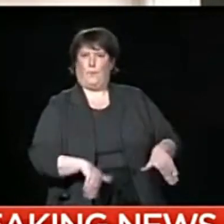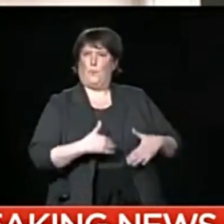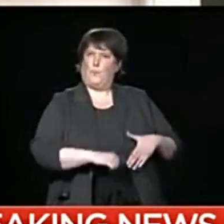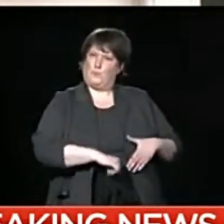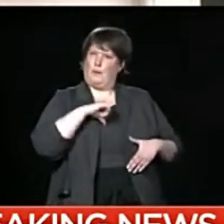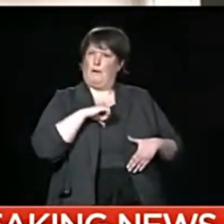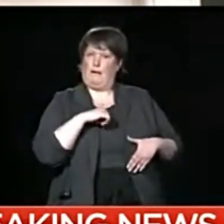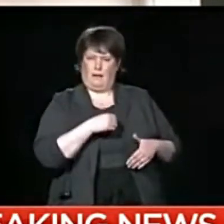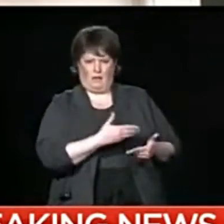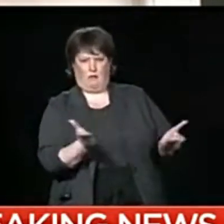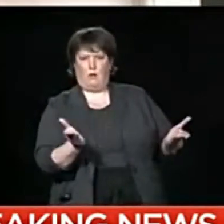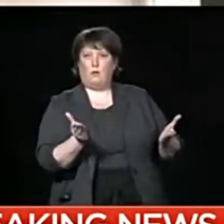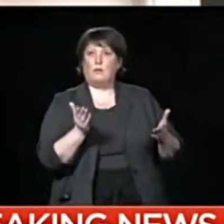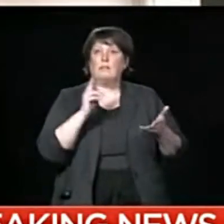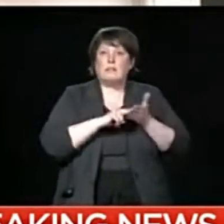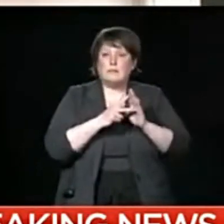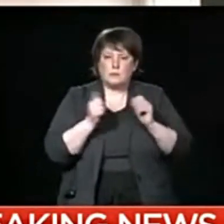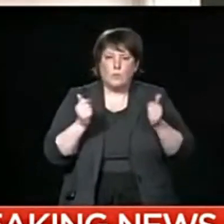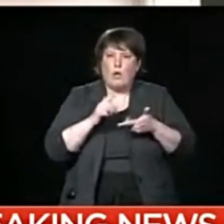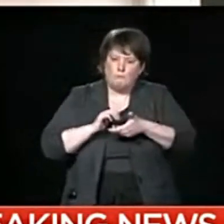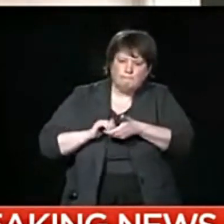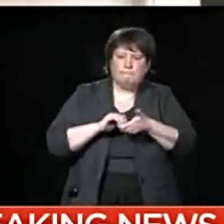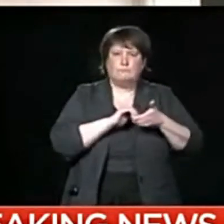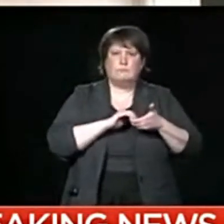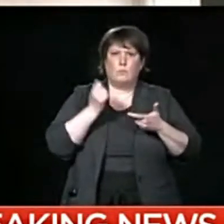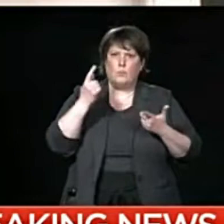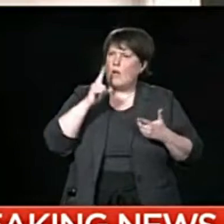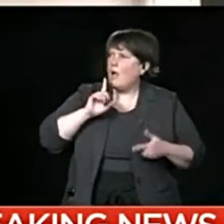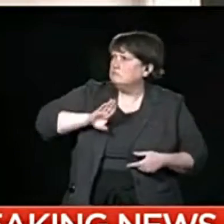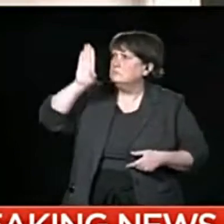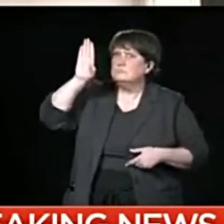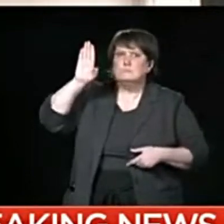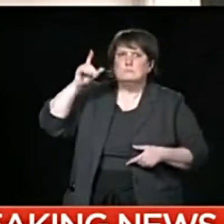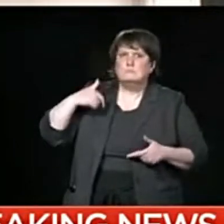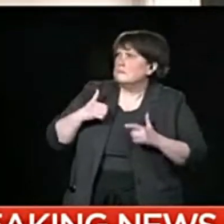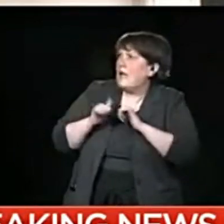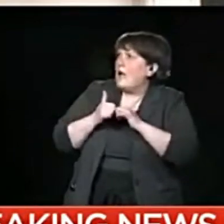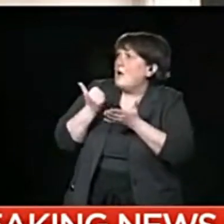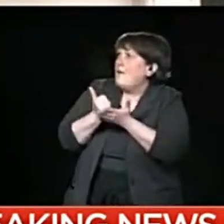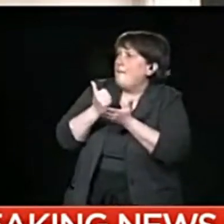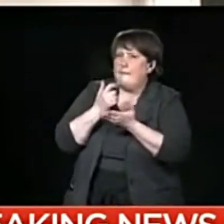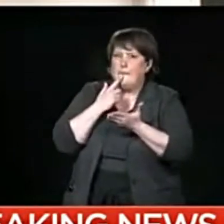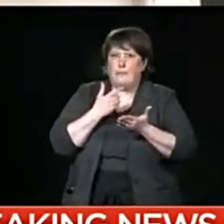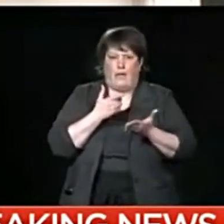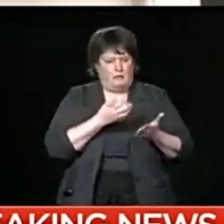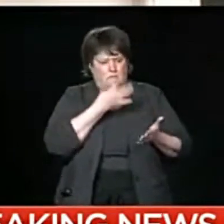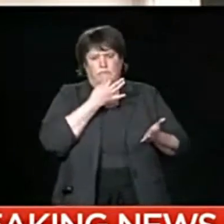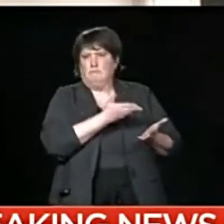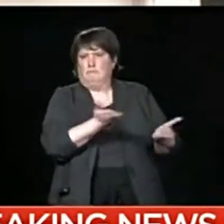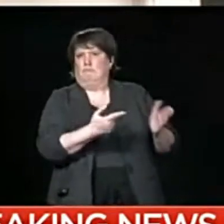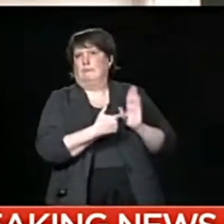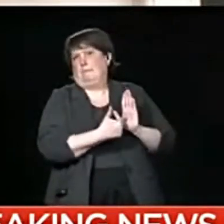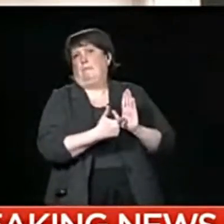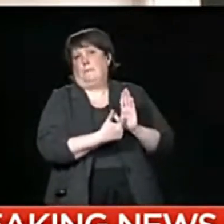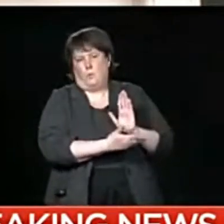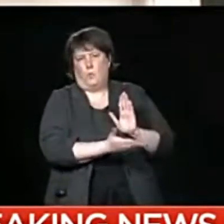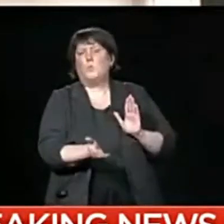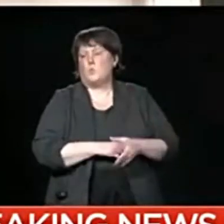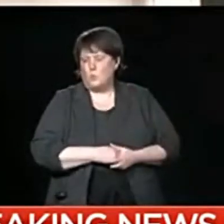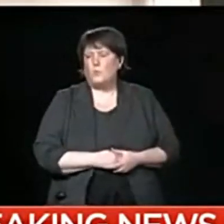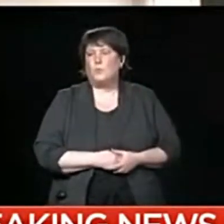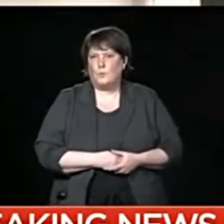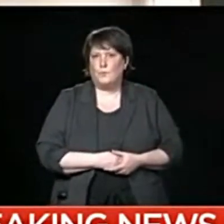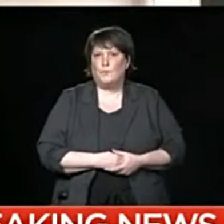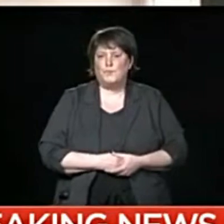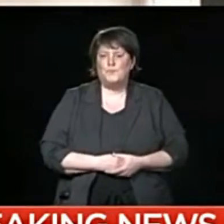pull together, we're there for each other, we put up our hands and we ask, how can we help? I also want,